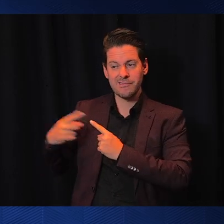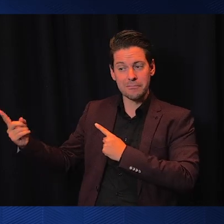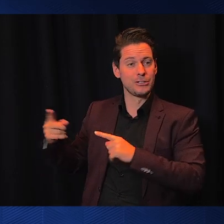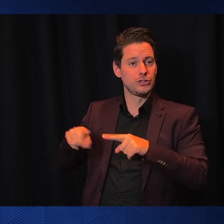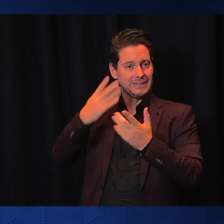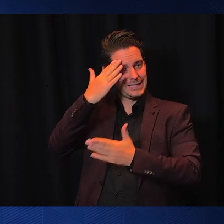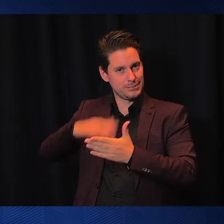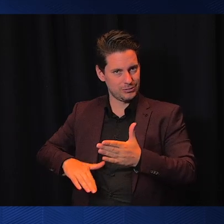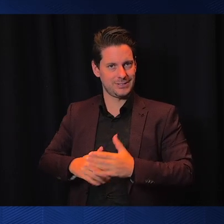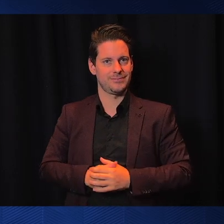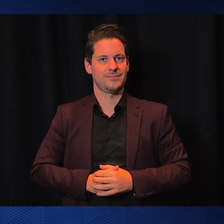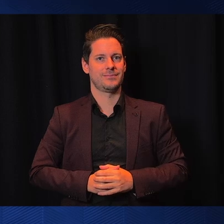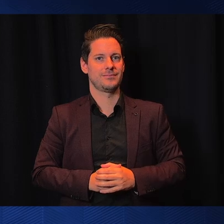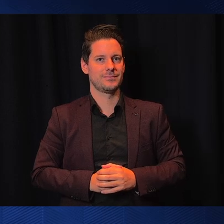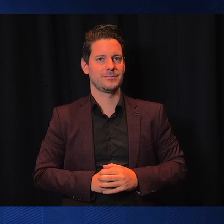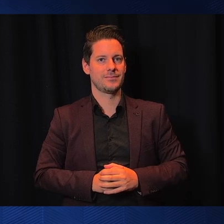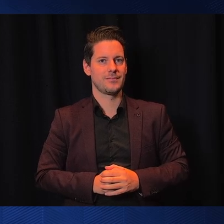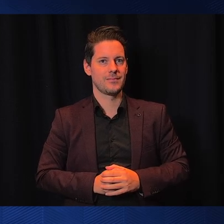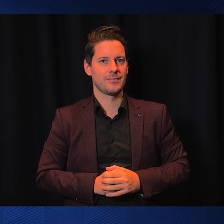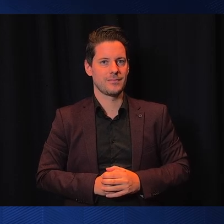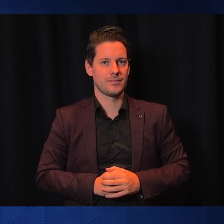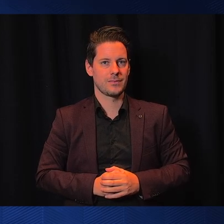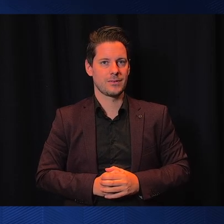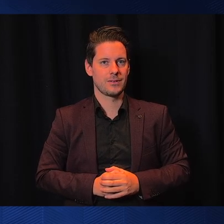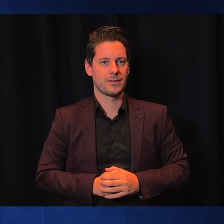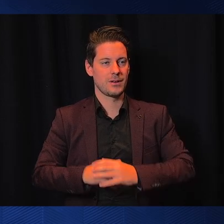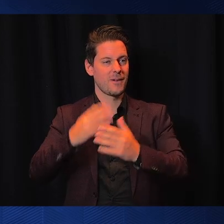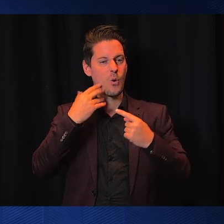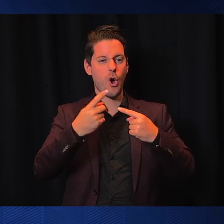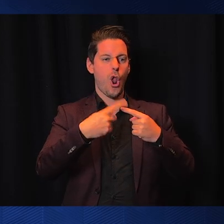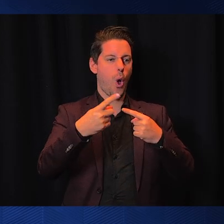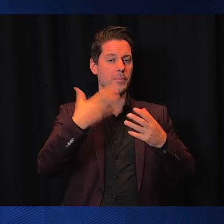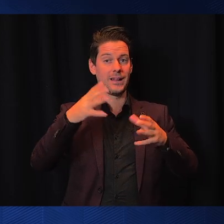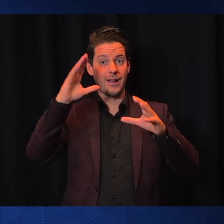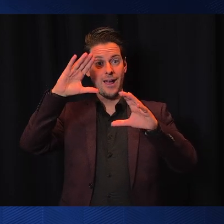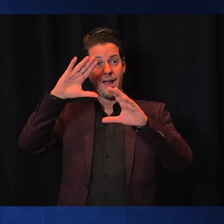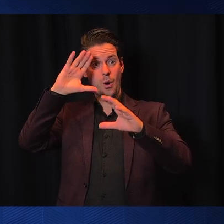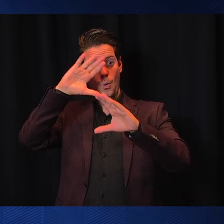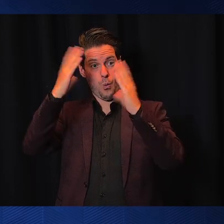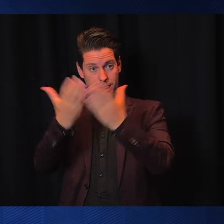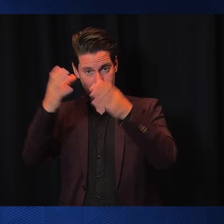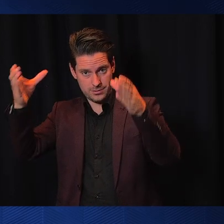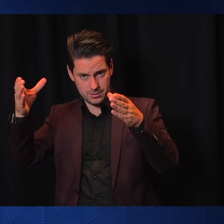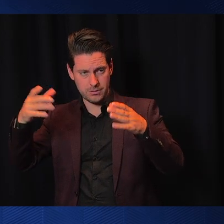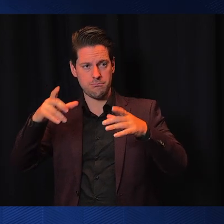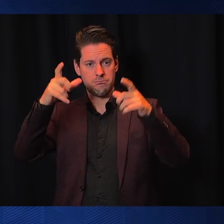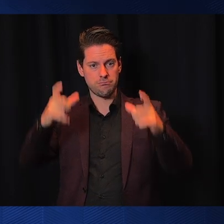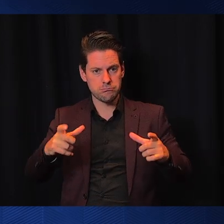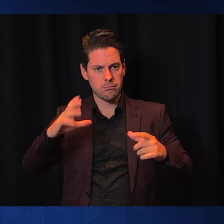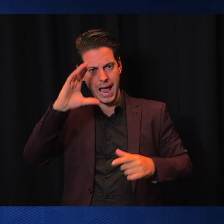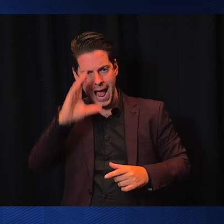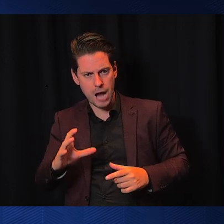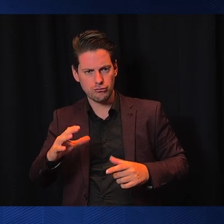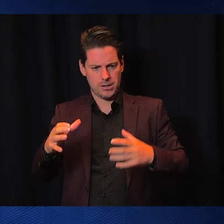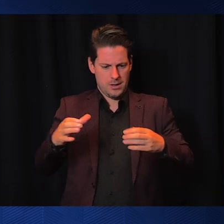On their side, localization is simply what used to be global or regional being translated to local. That's what the